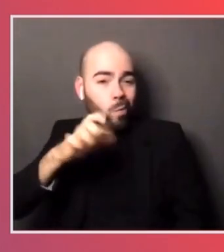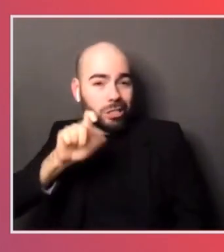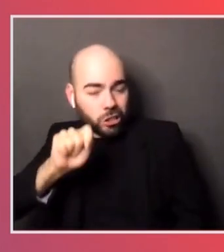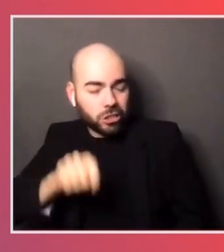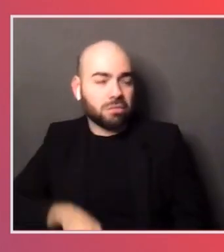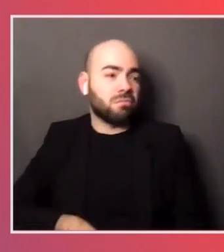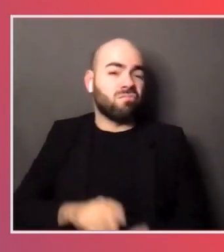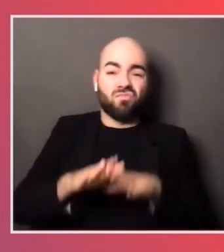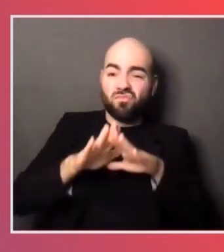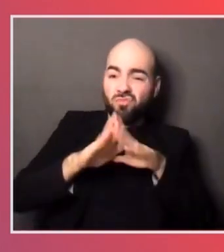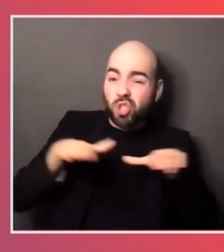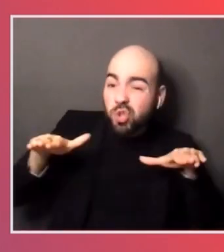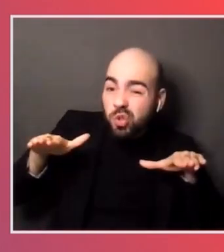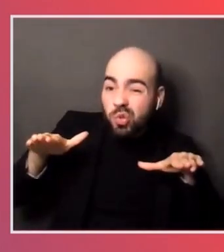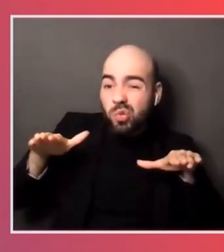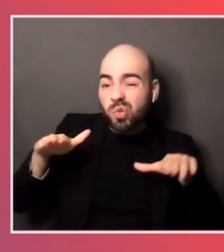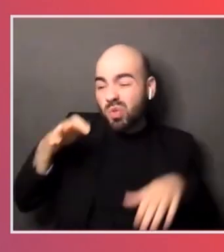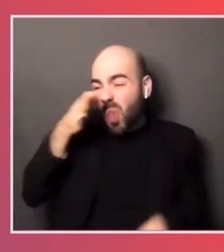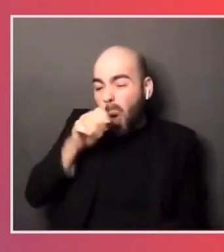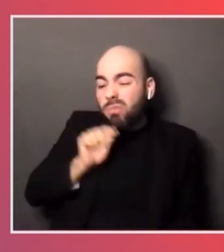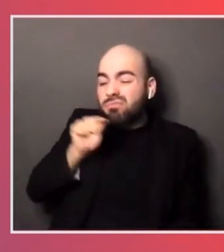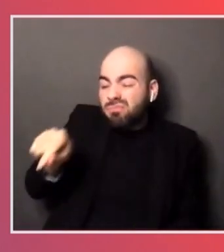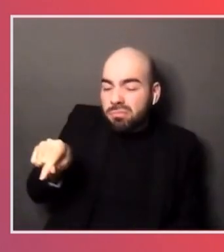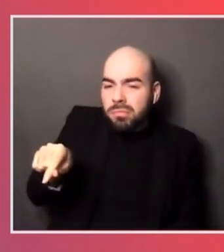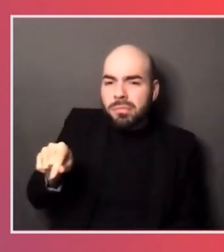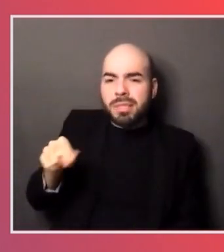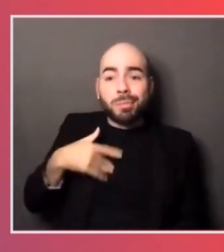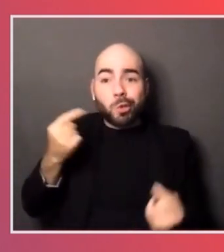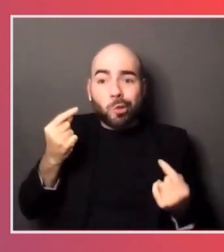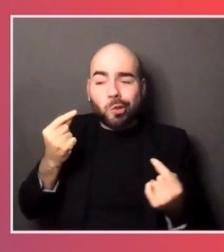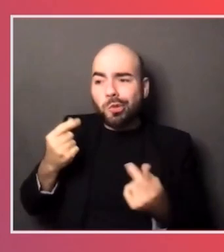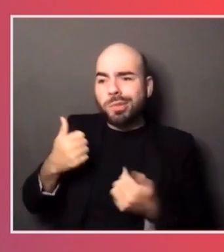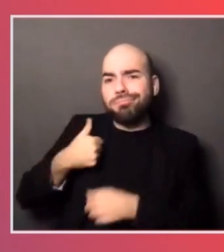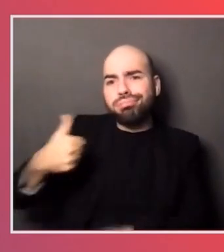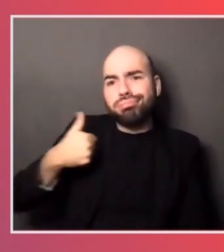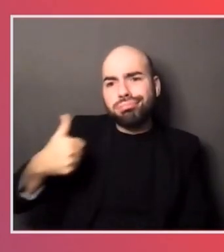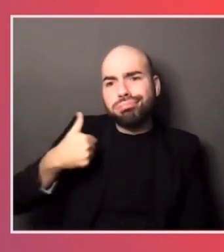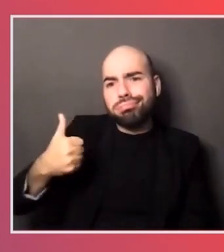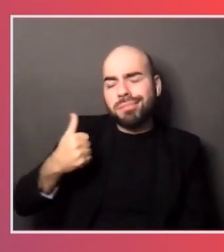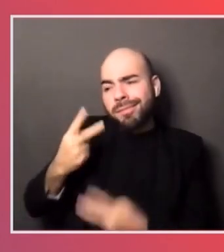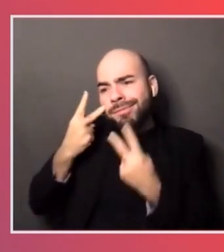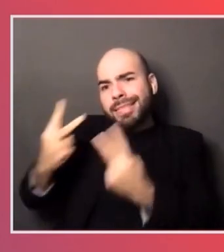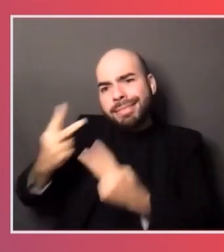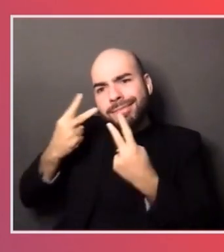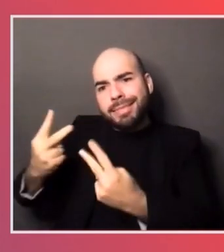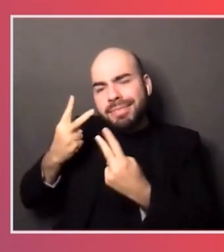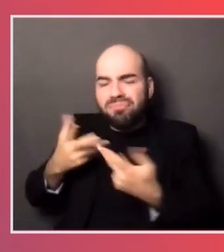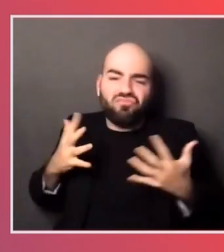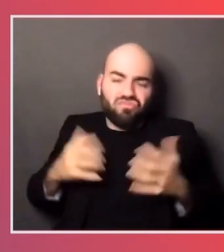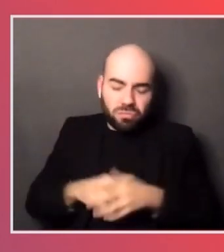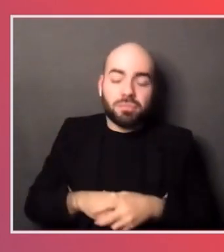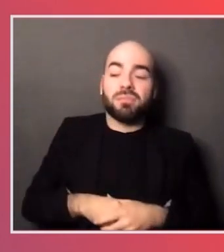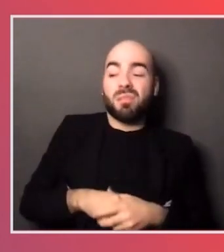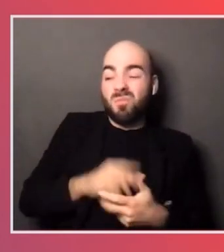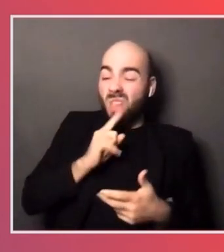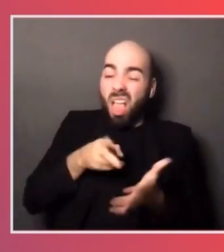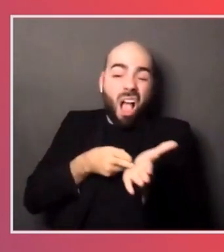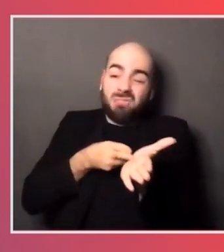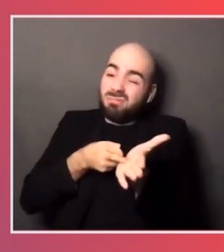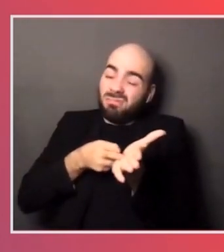people that we get to see a lot. It's been honestly heavy at times. There was